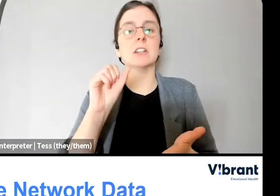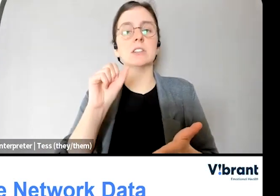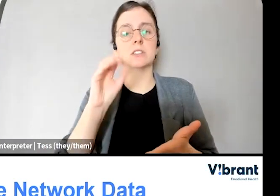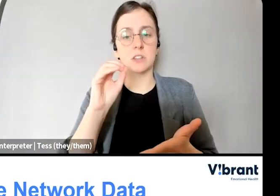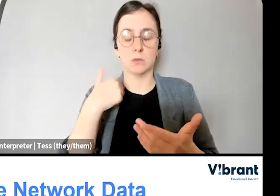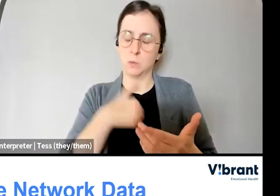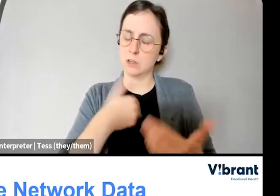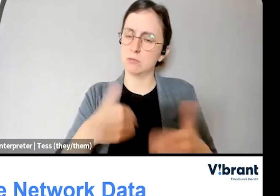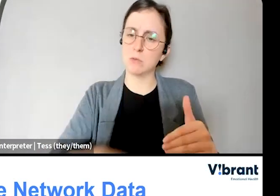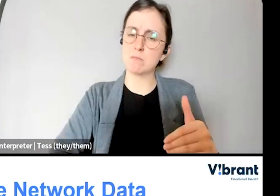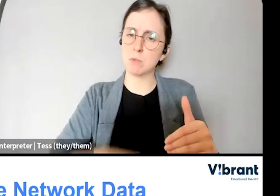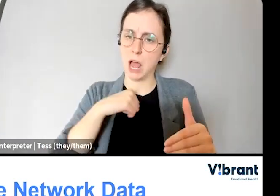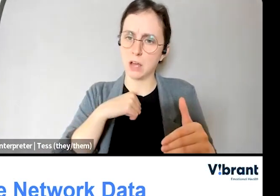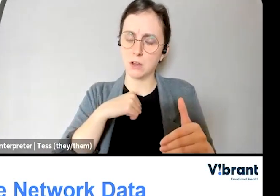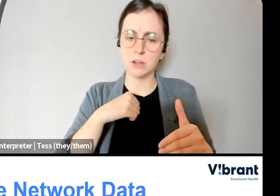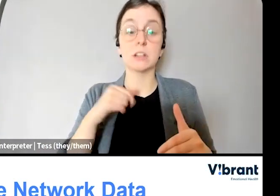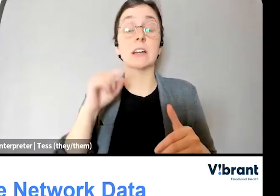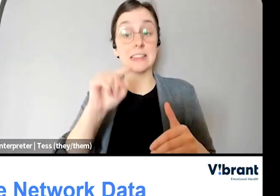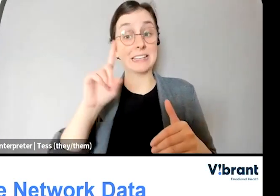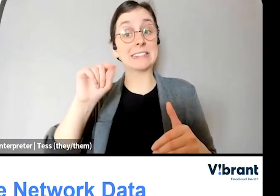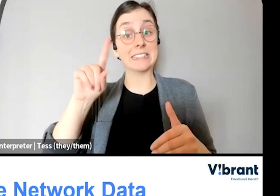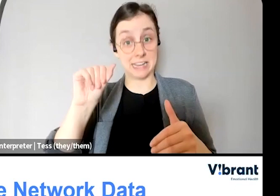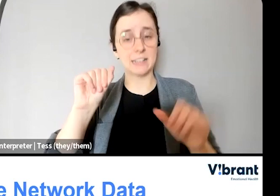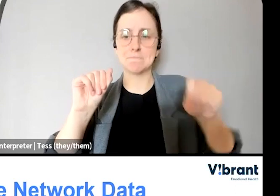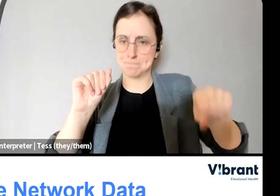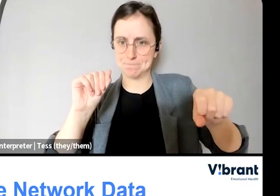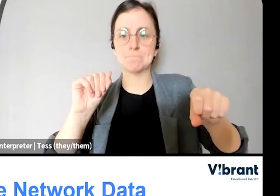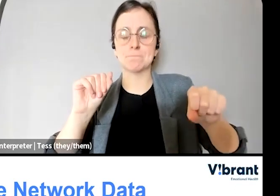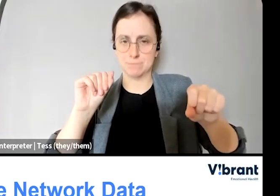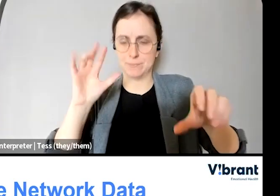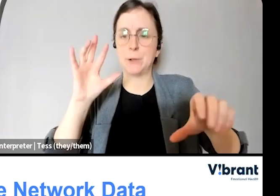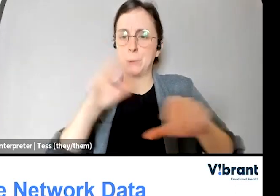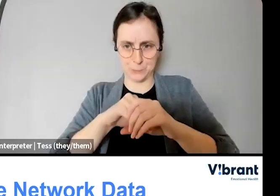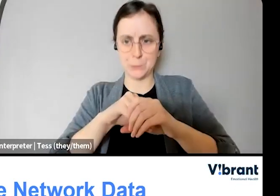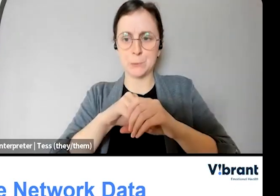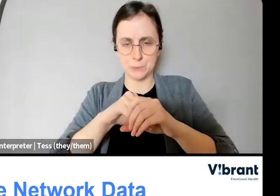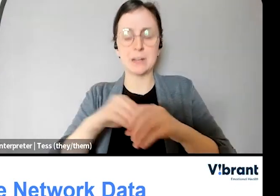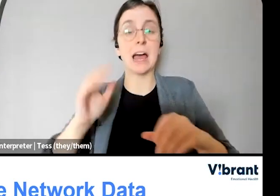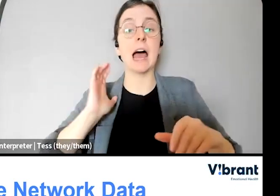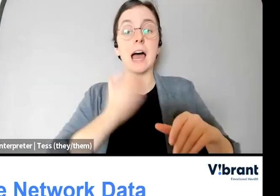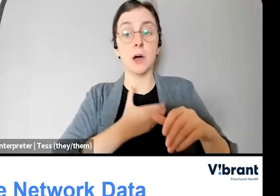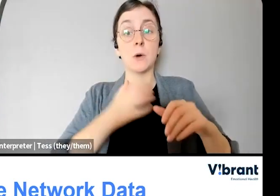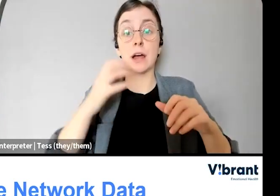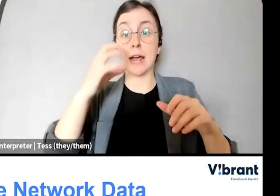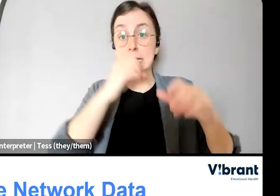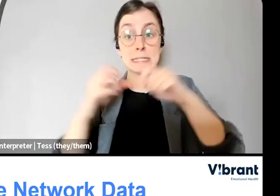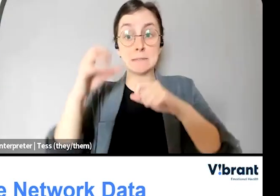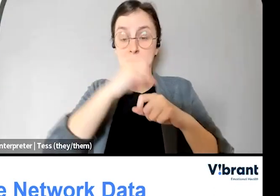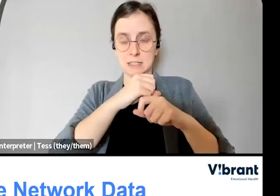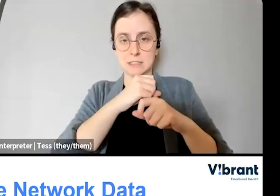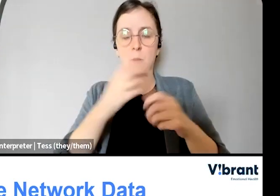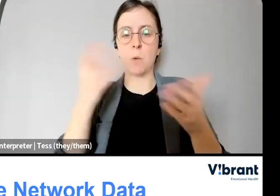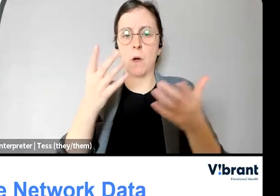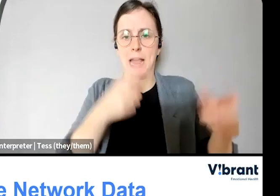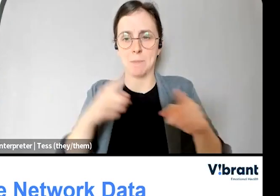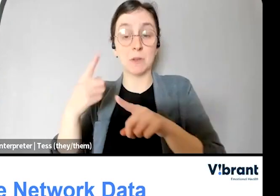this data does include what we've estimated has occurred because the Lifeline